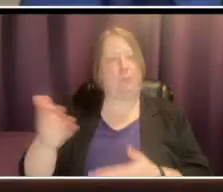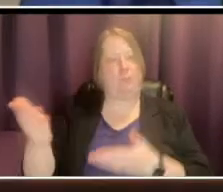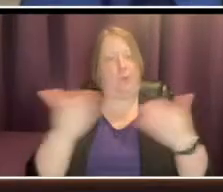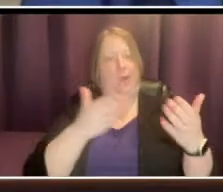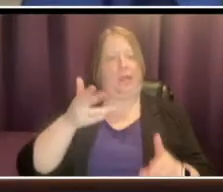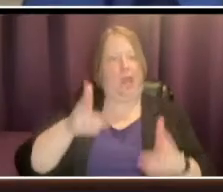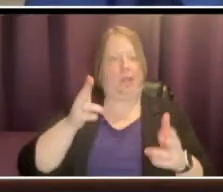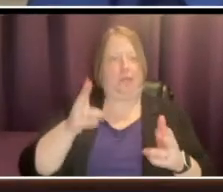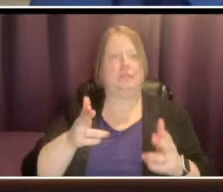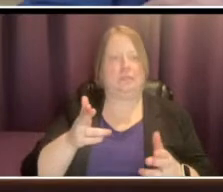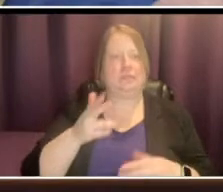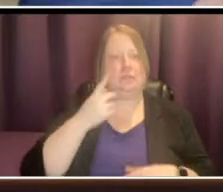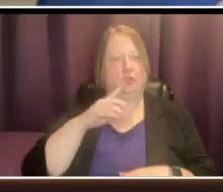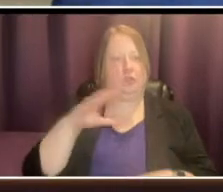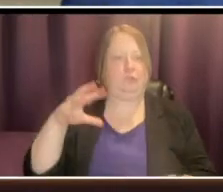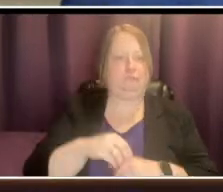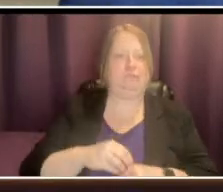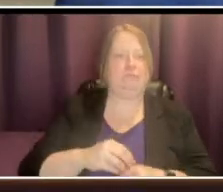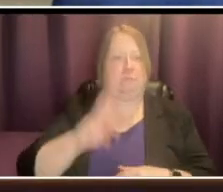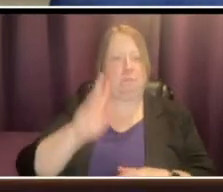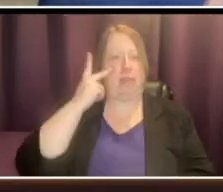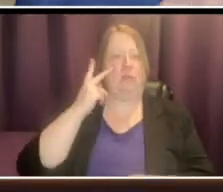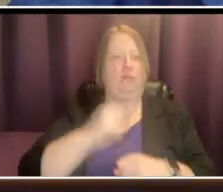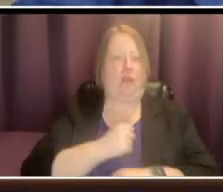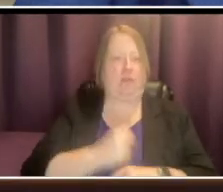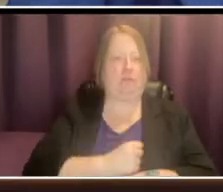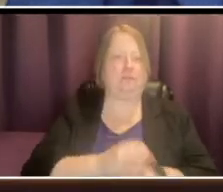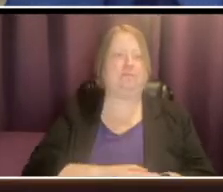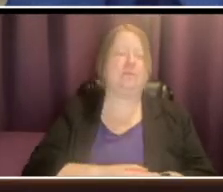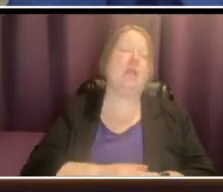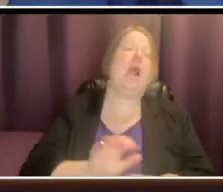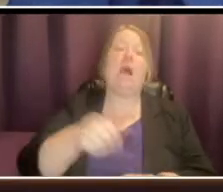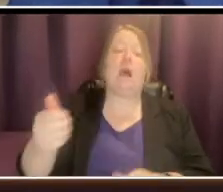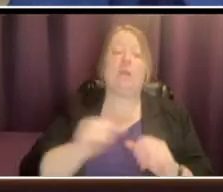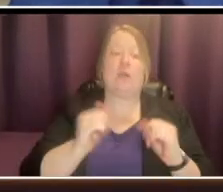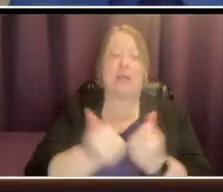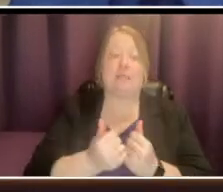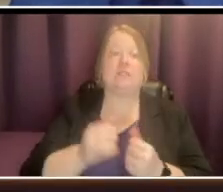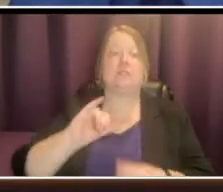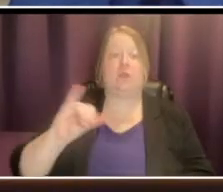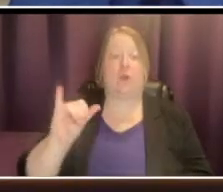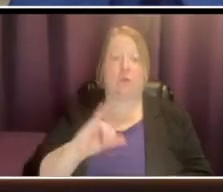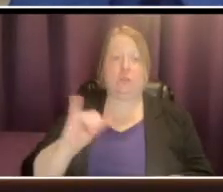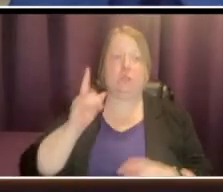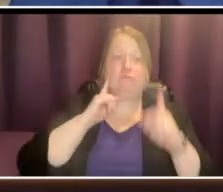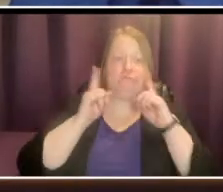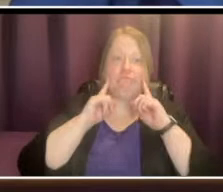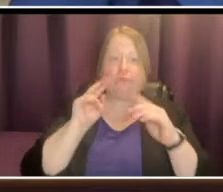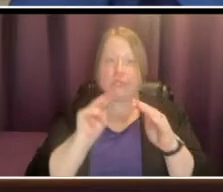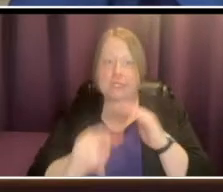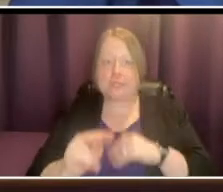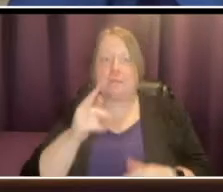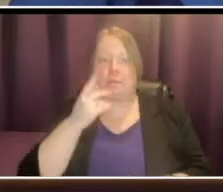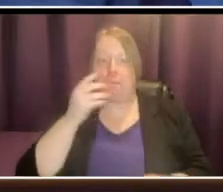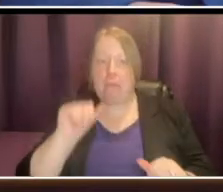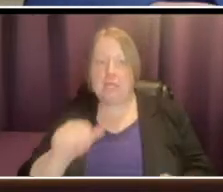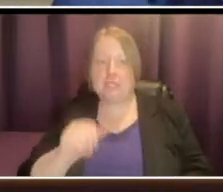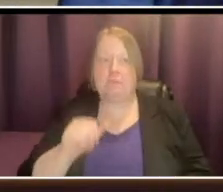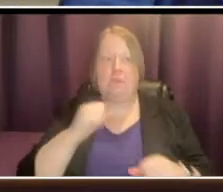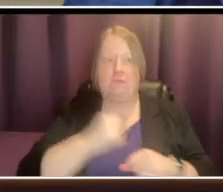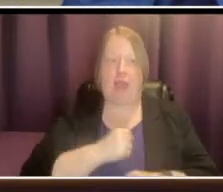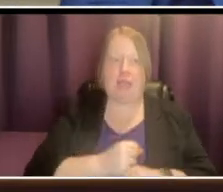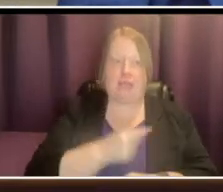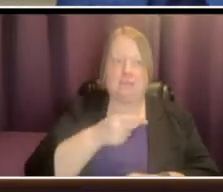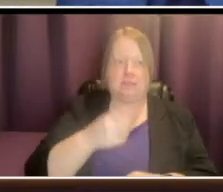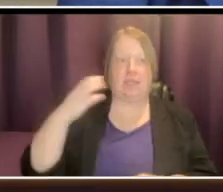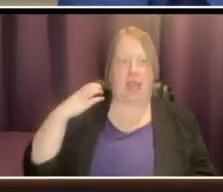hearing predictions suggesting possible violence at the Capitol. On a call with President Trump's White House National Security Staff in early